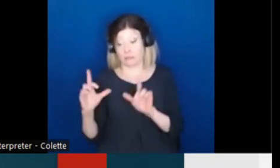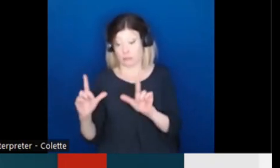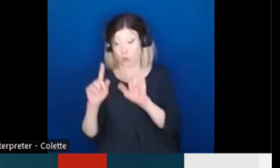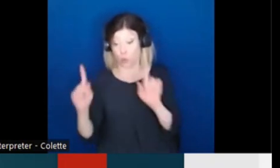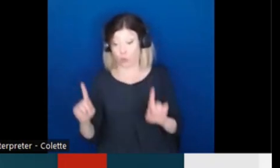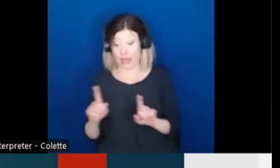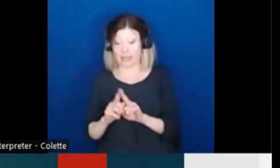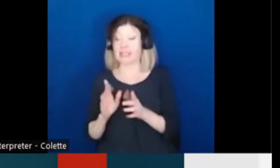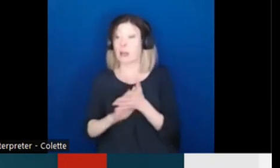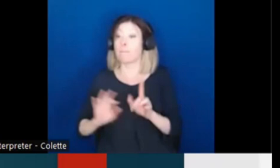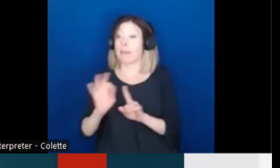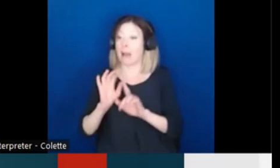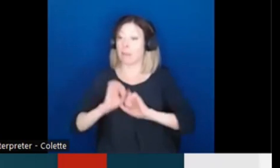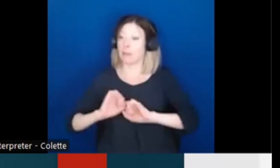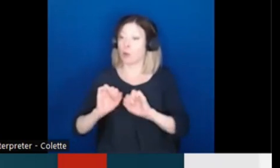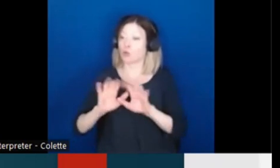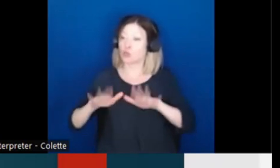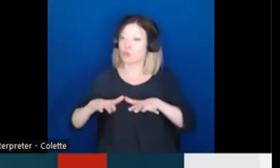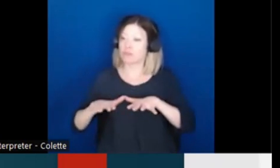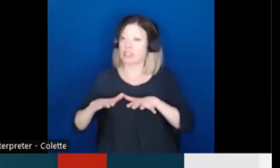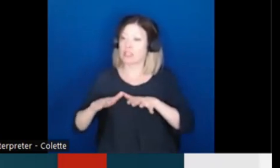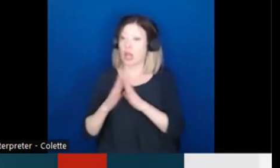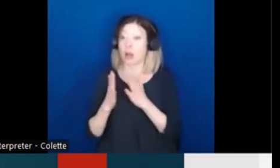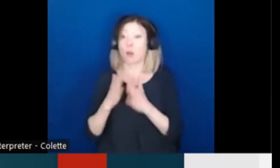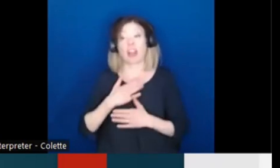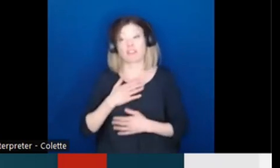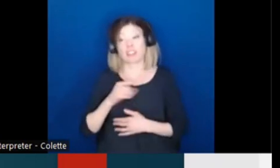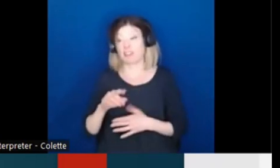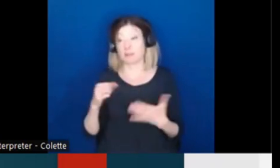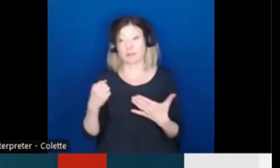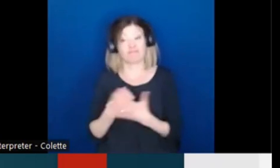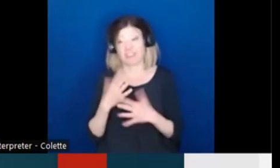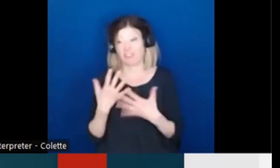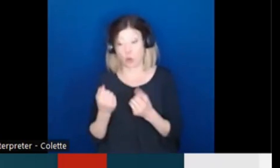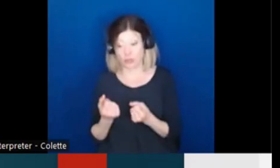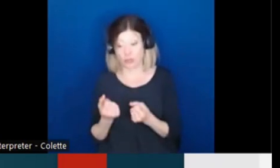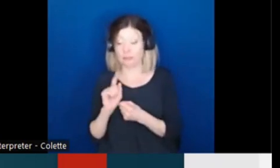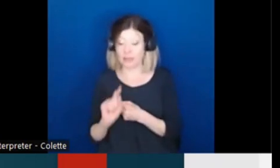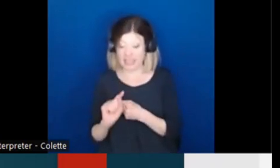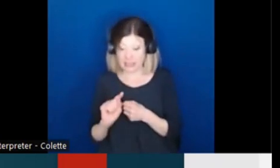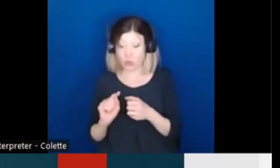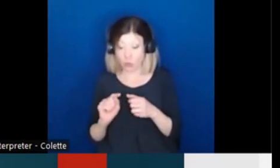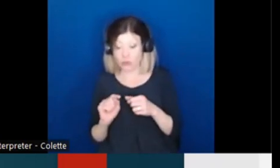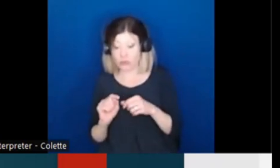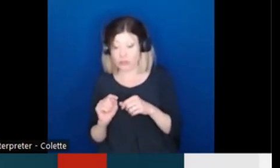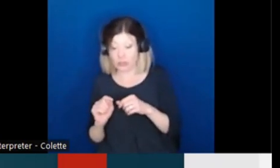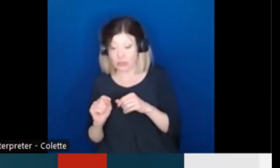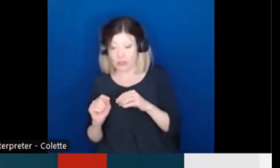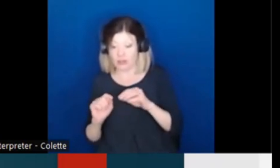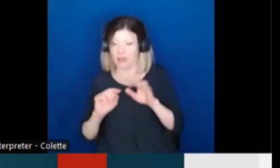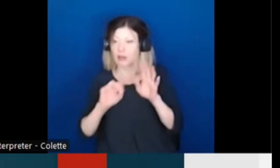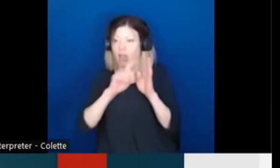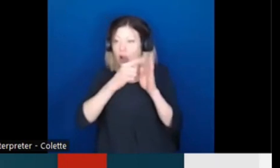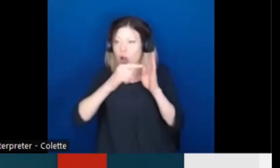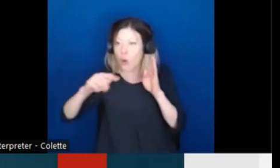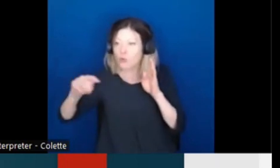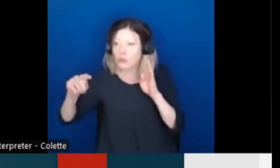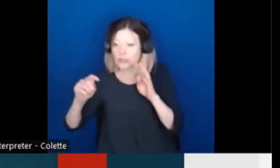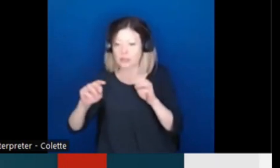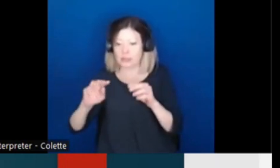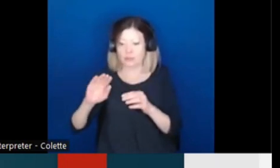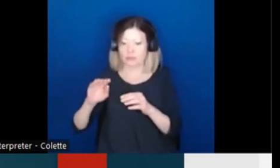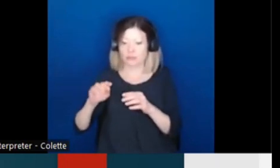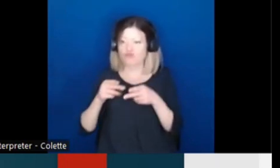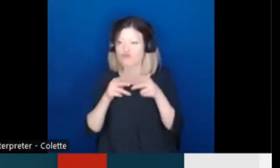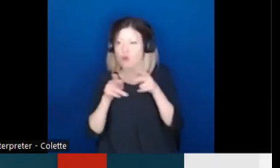a proper map of a proper place. It's got roads and rivers. You can see the outline of a coast and a couple of islands. And